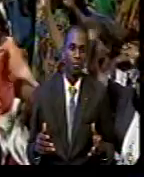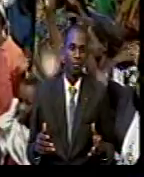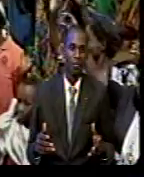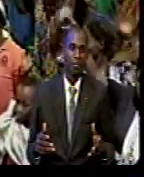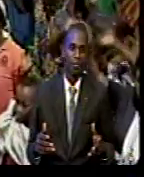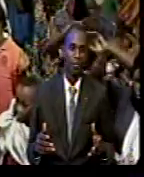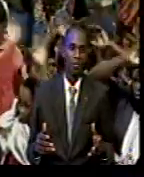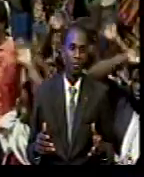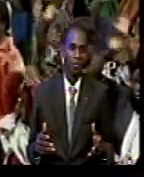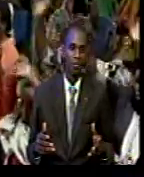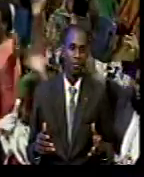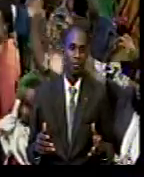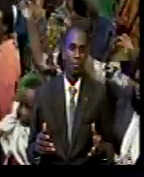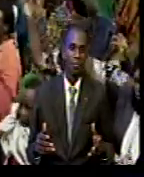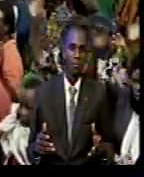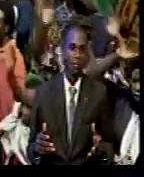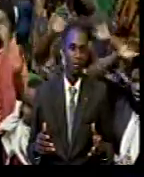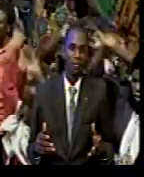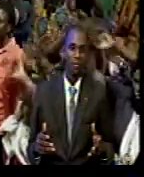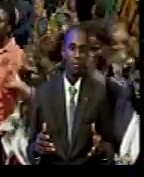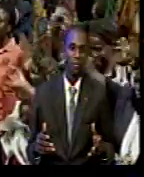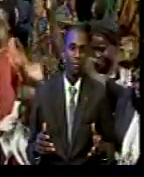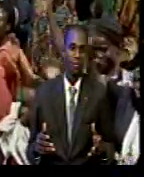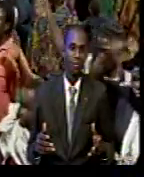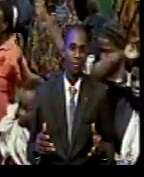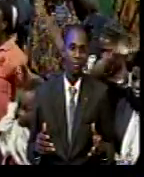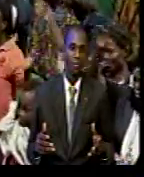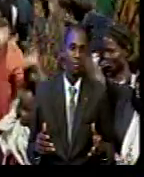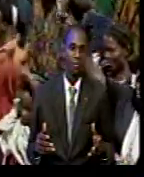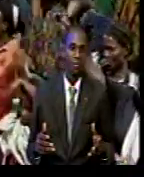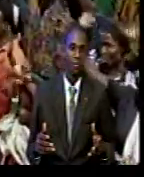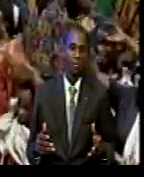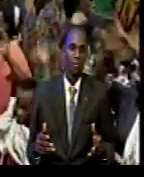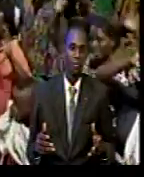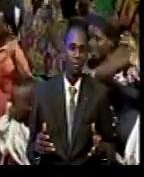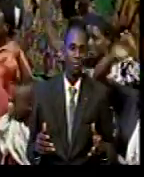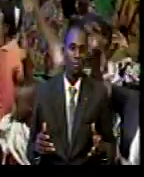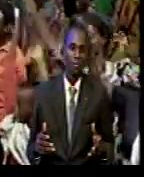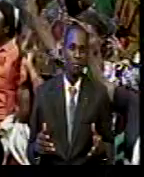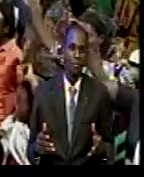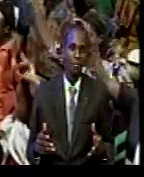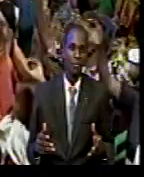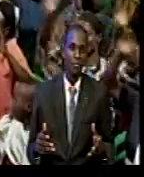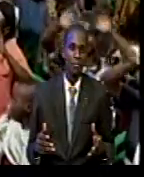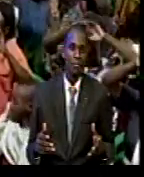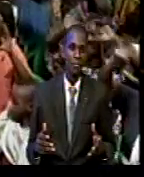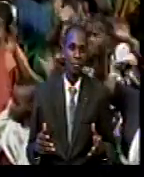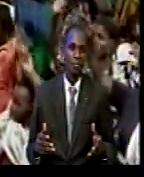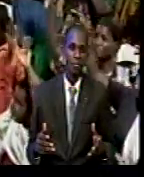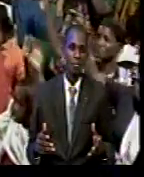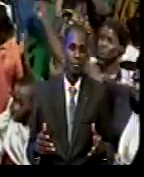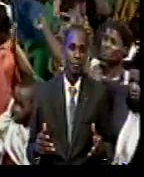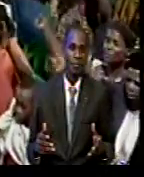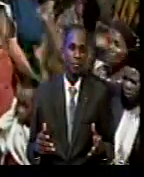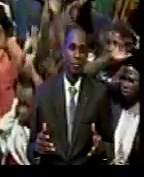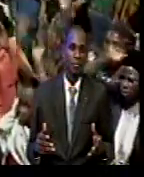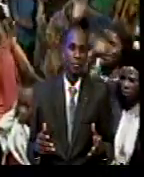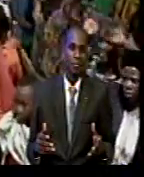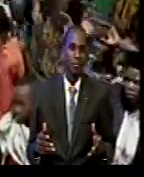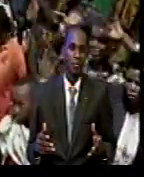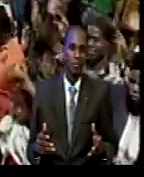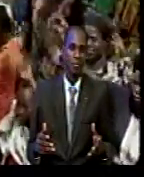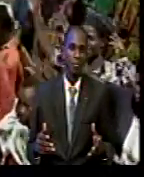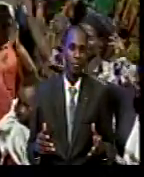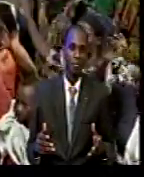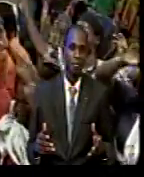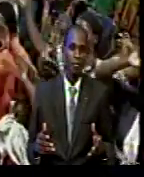Praise his name. Praise his name. Adore him.